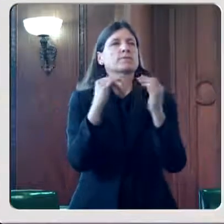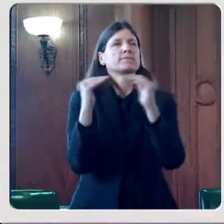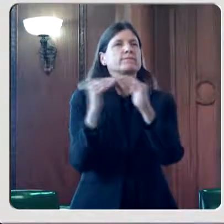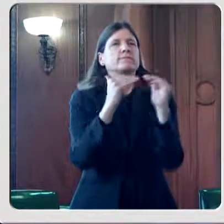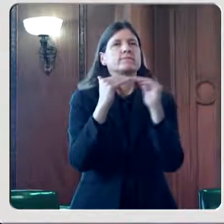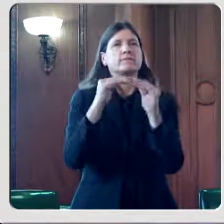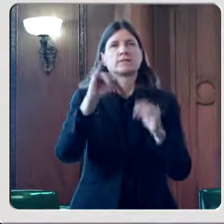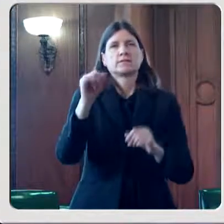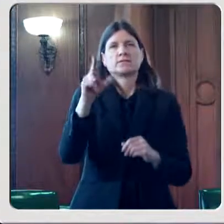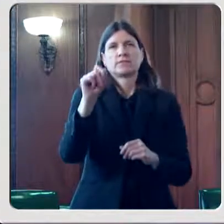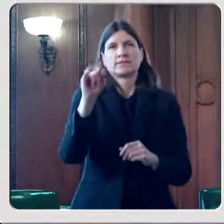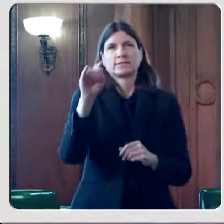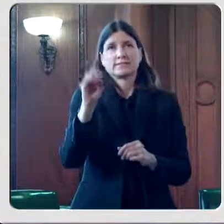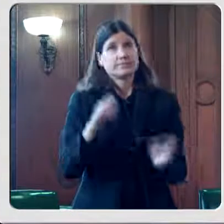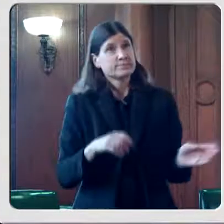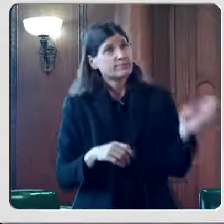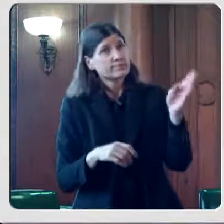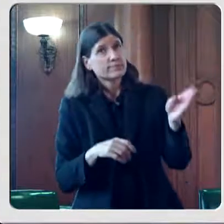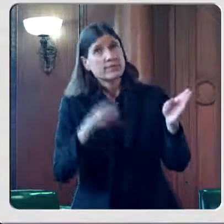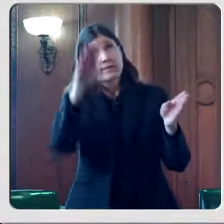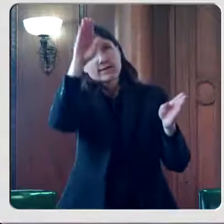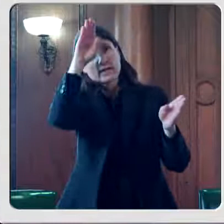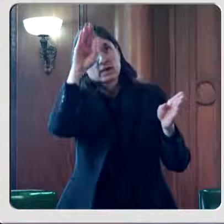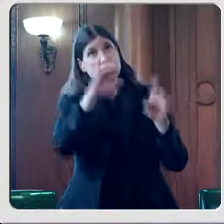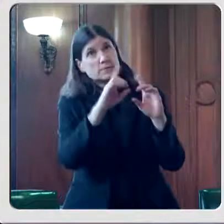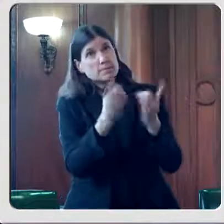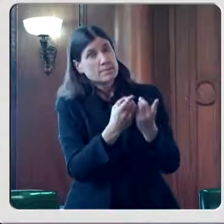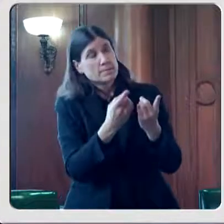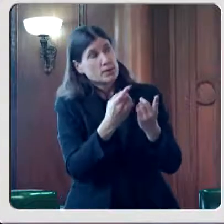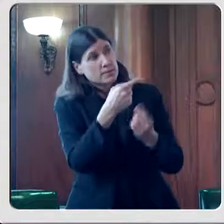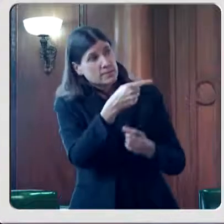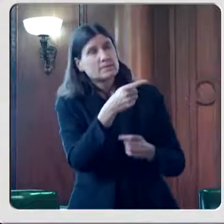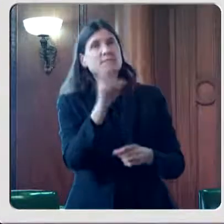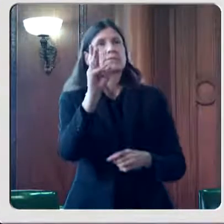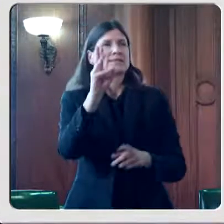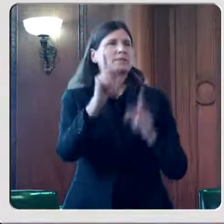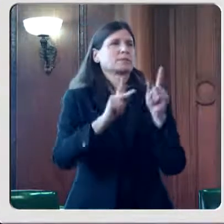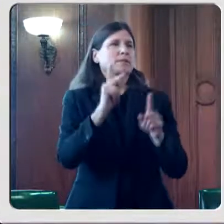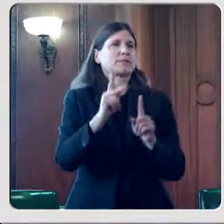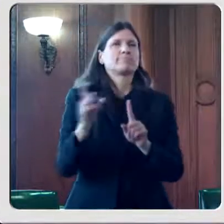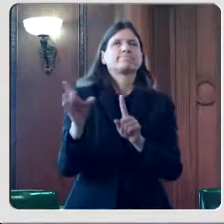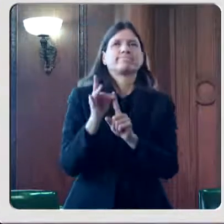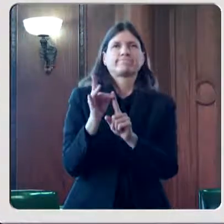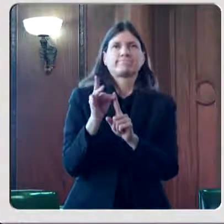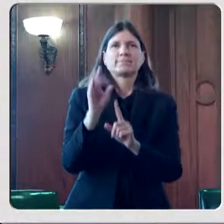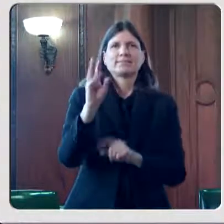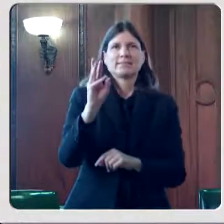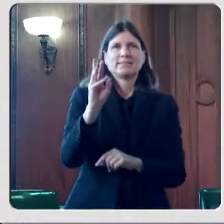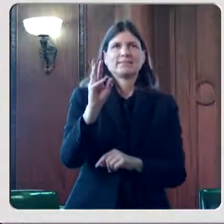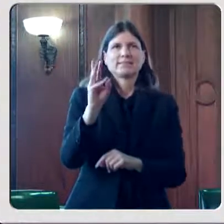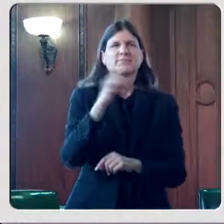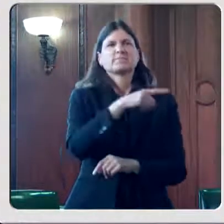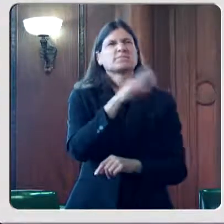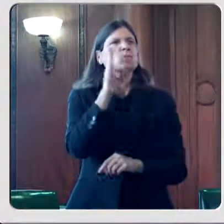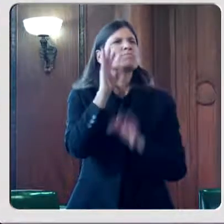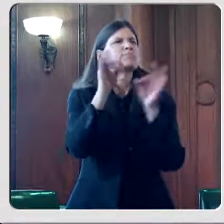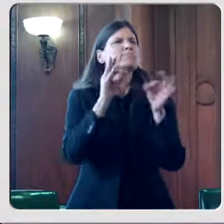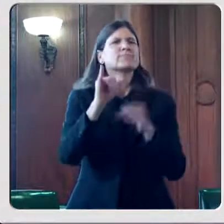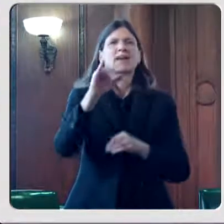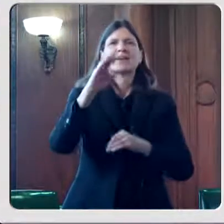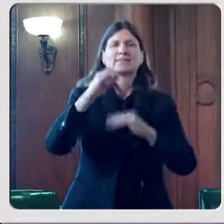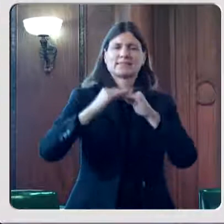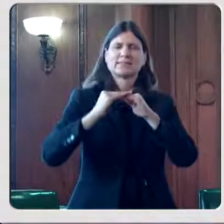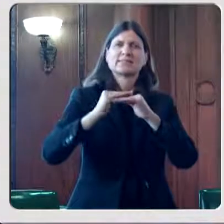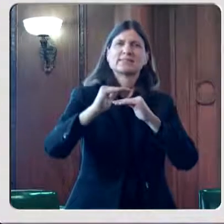He'll speak to you about ice safety. They had a really nice article on the rescues they do on ice,